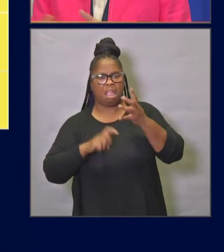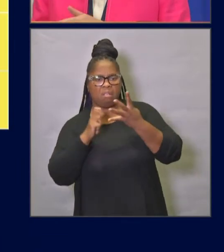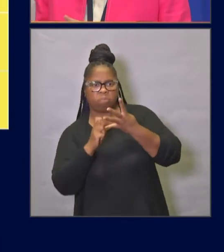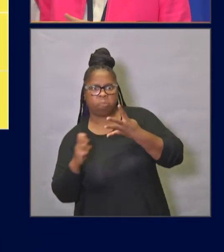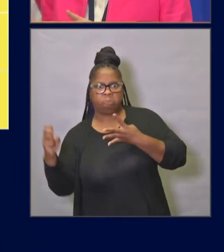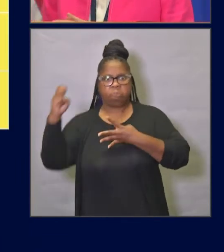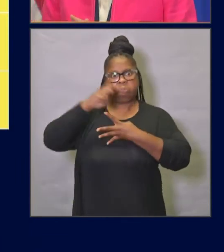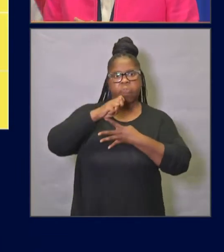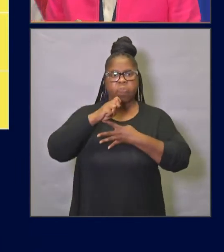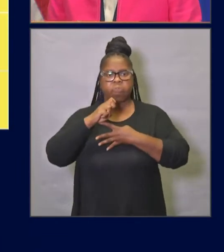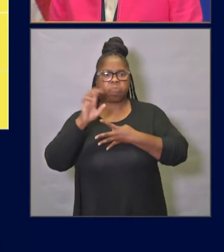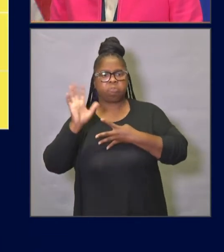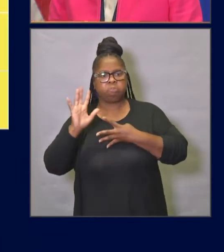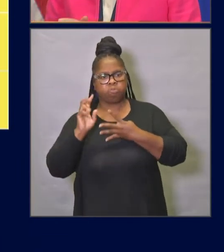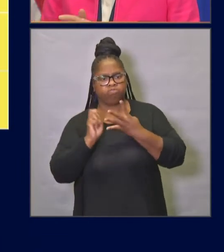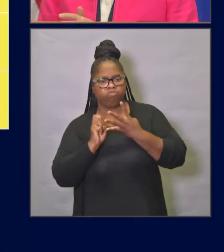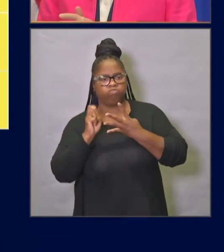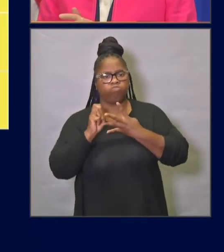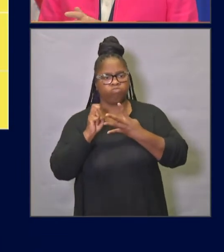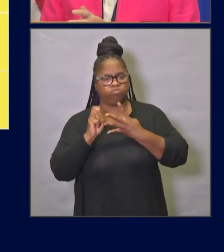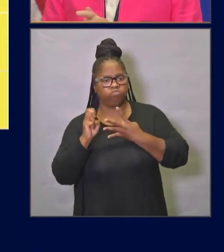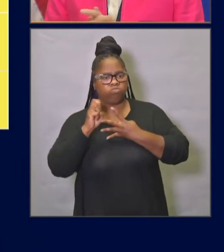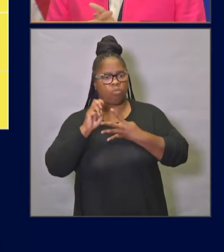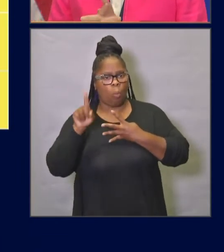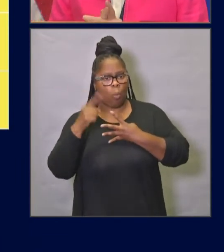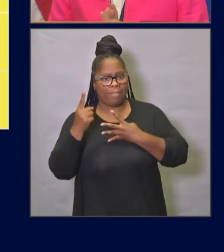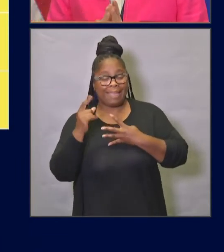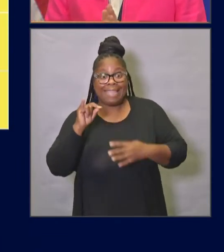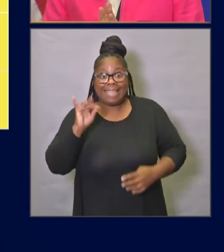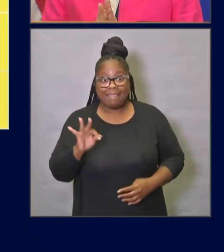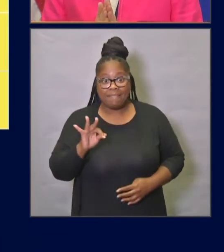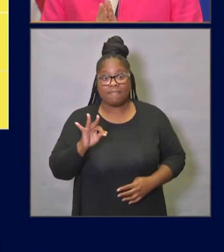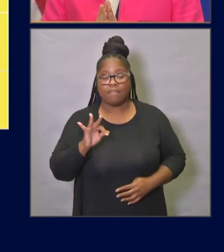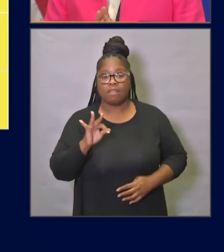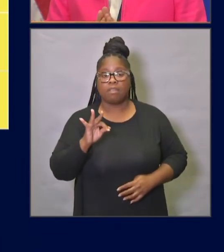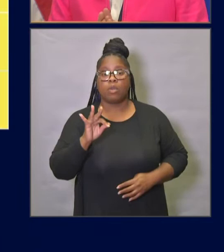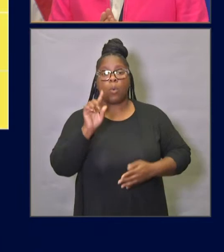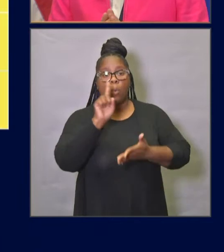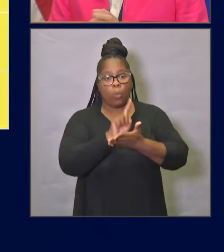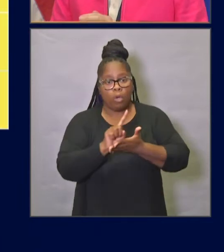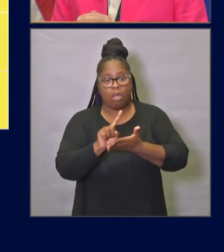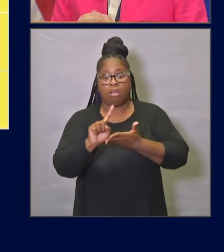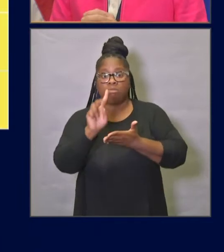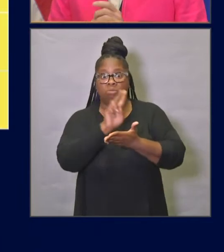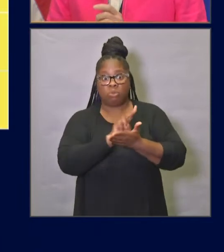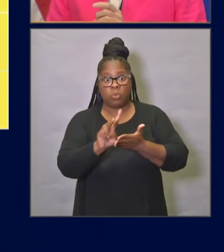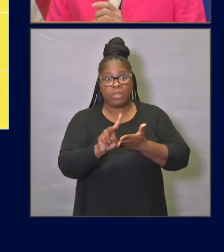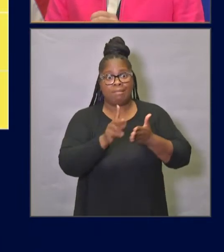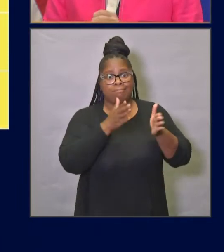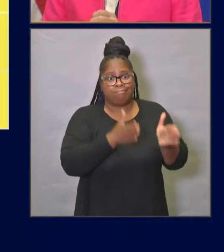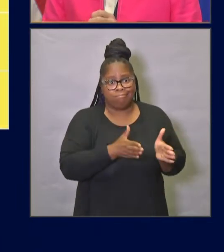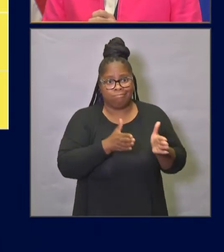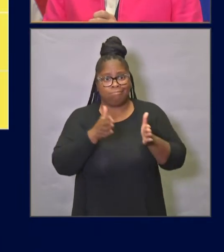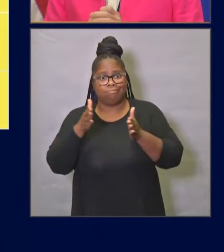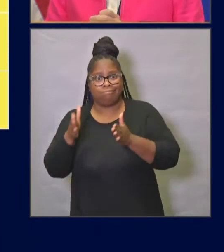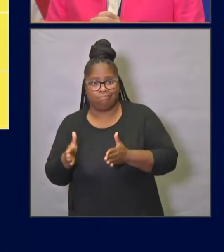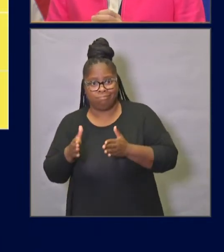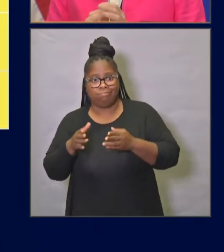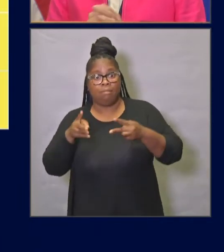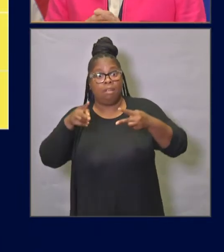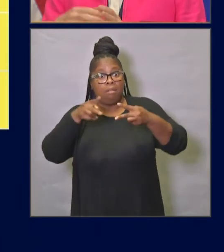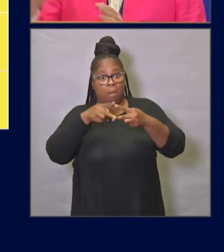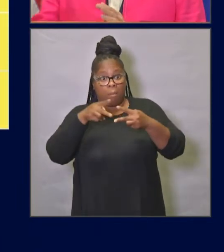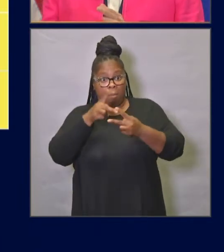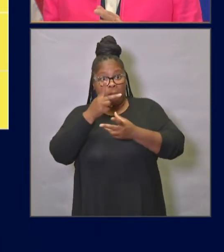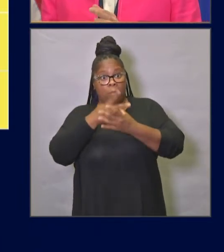or Tier 2 to Tier 3, if they've had 2 consecutive weeks of both metrics